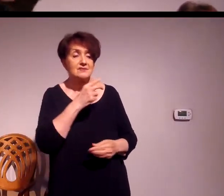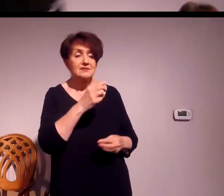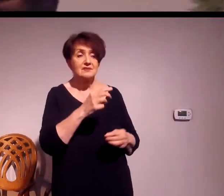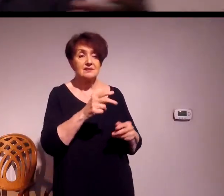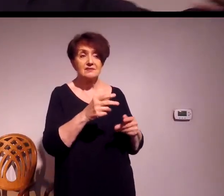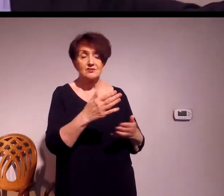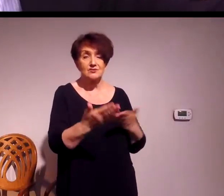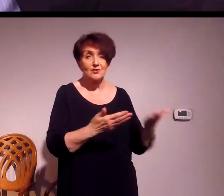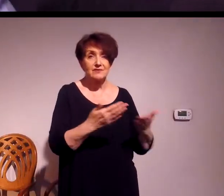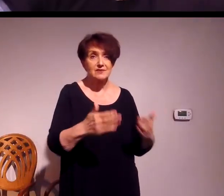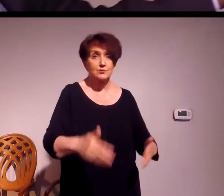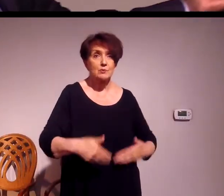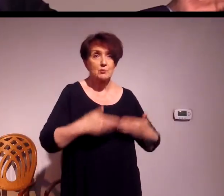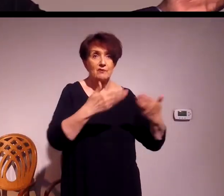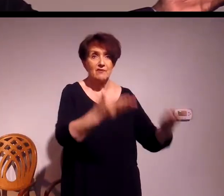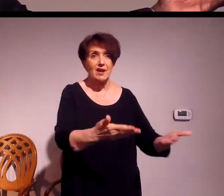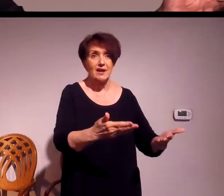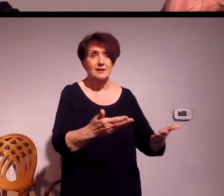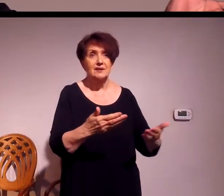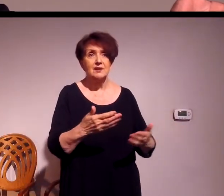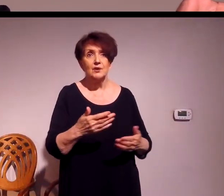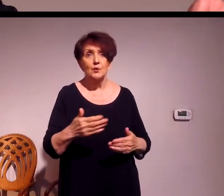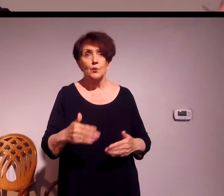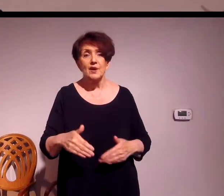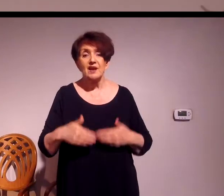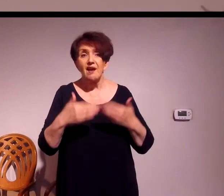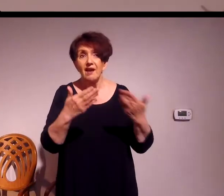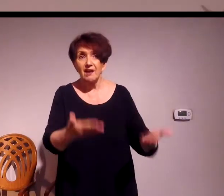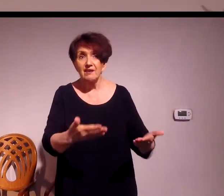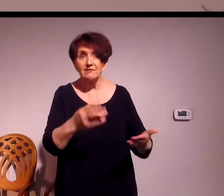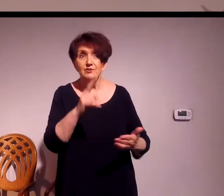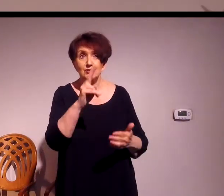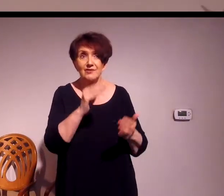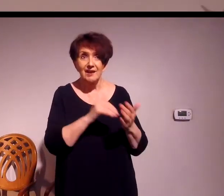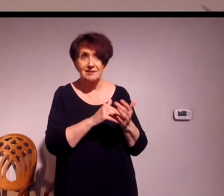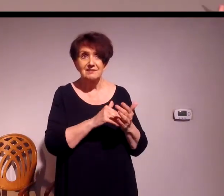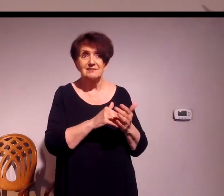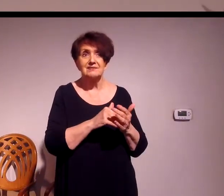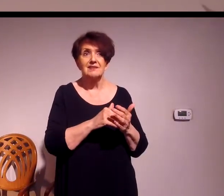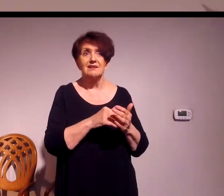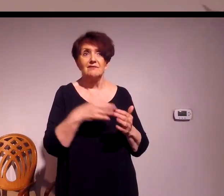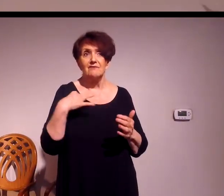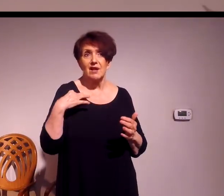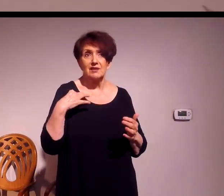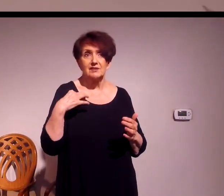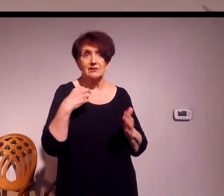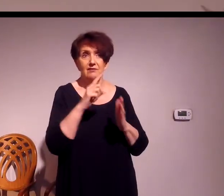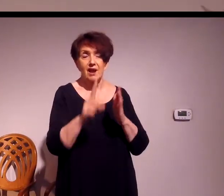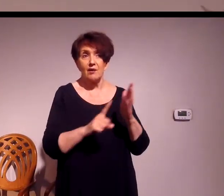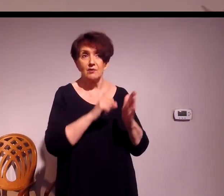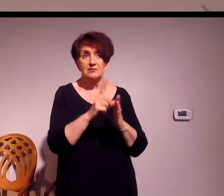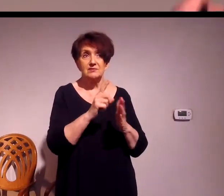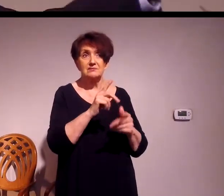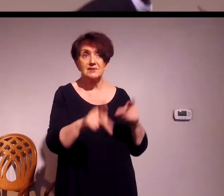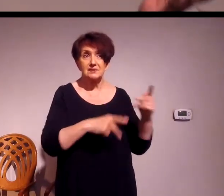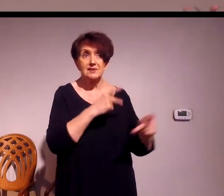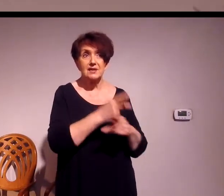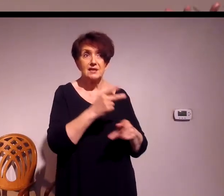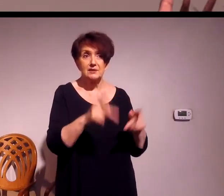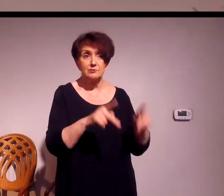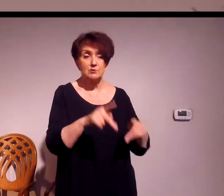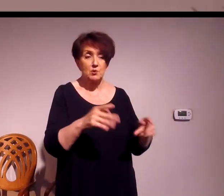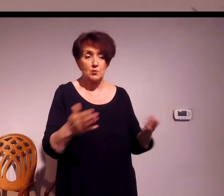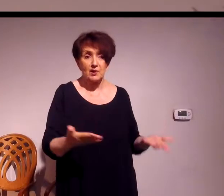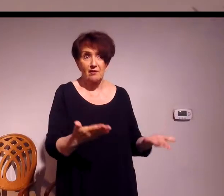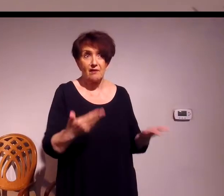CSL because we gave more than 2,000 volunteer hours just for our building expansion. That's the kind of people that we are. That's why I hang out